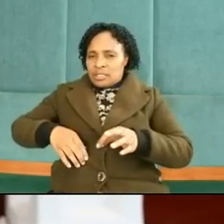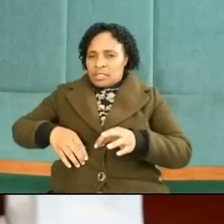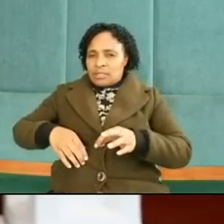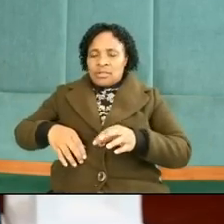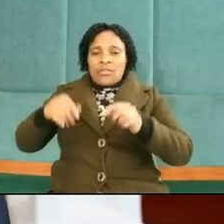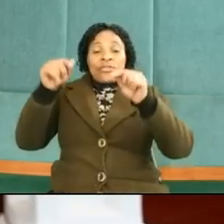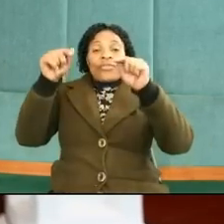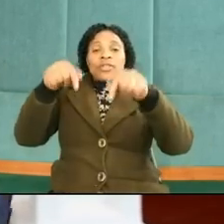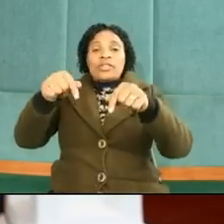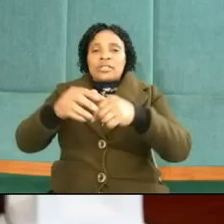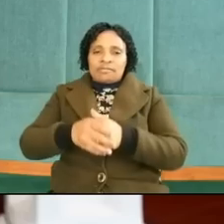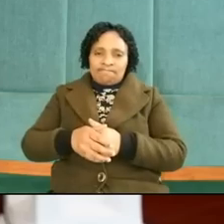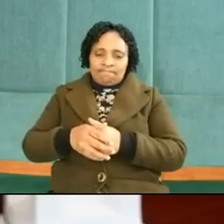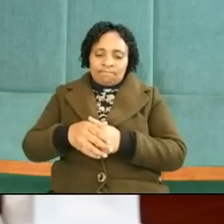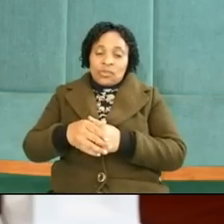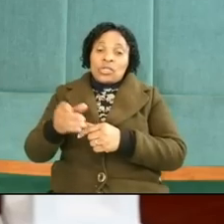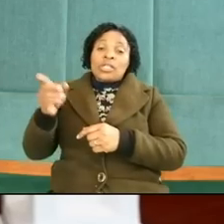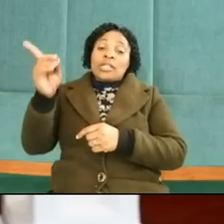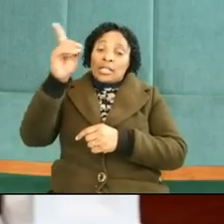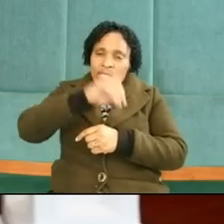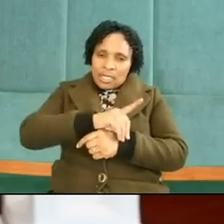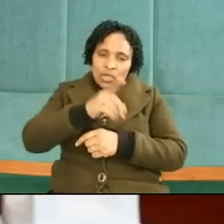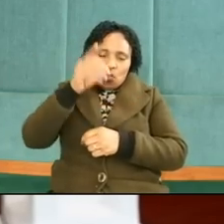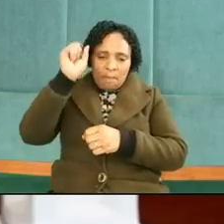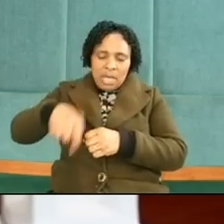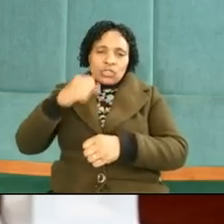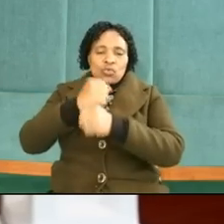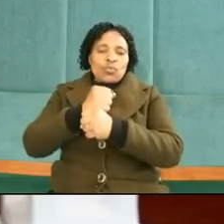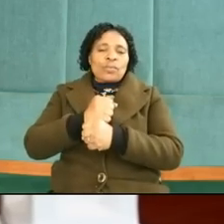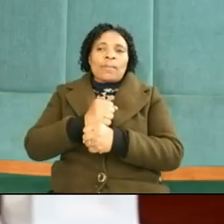this is the day to do it.